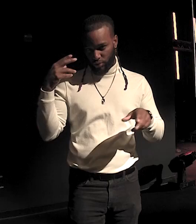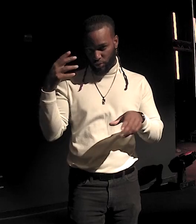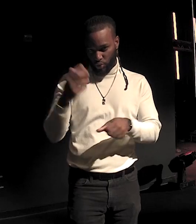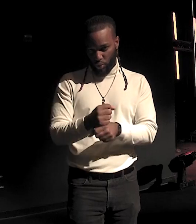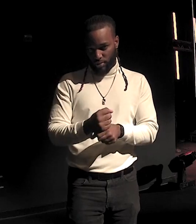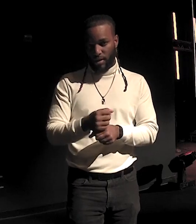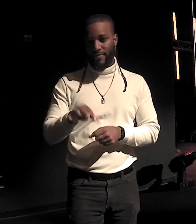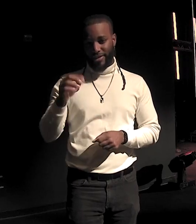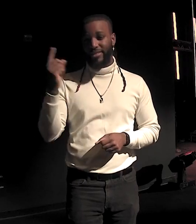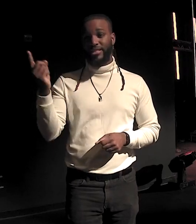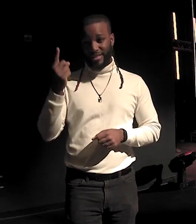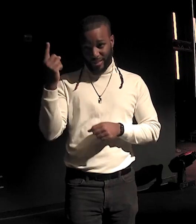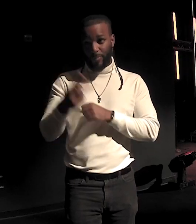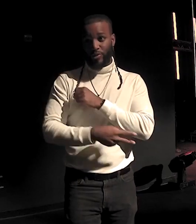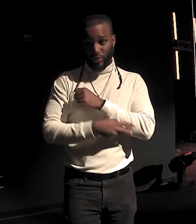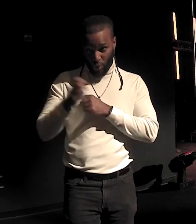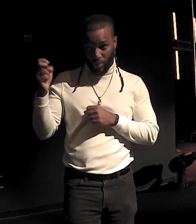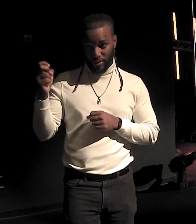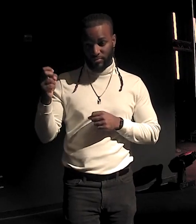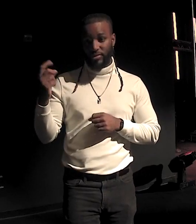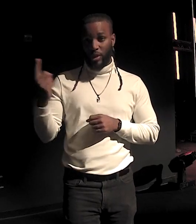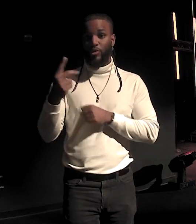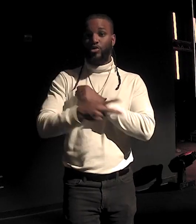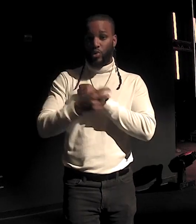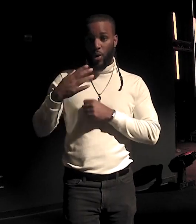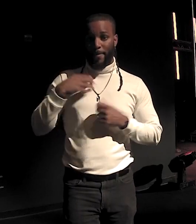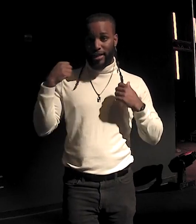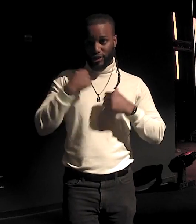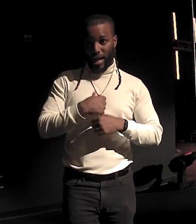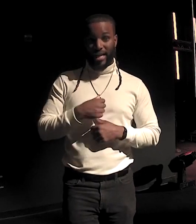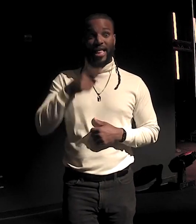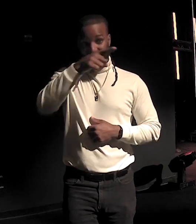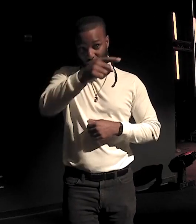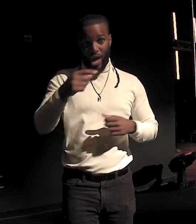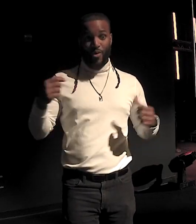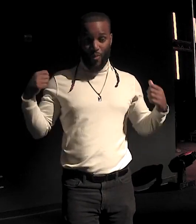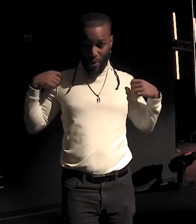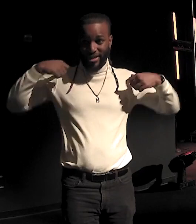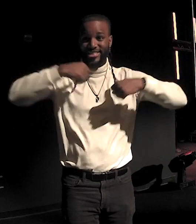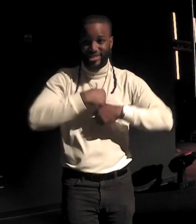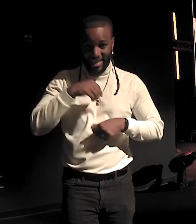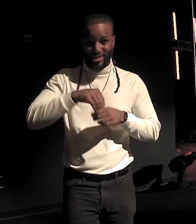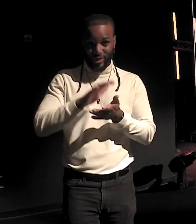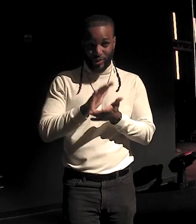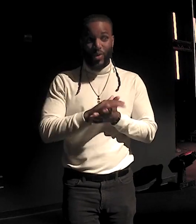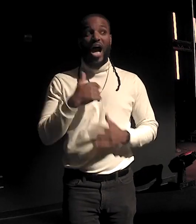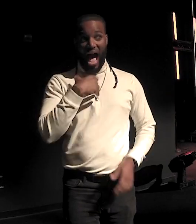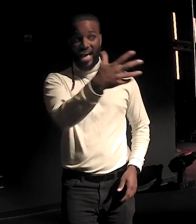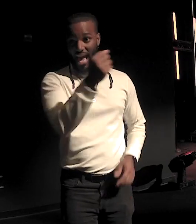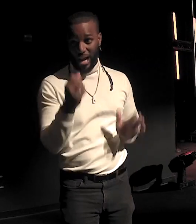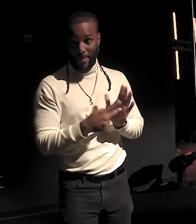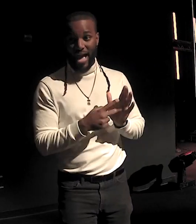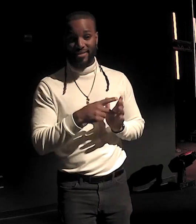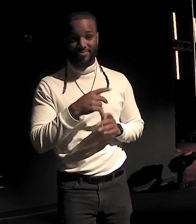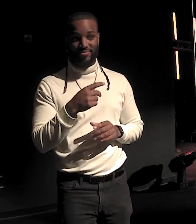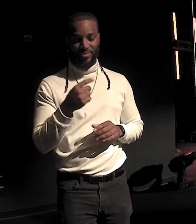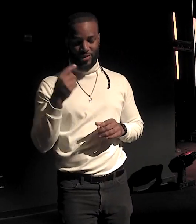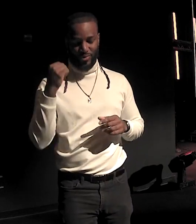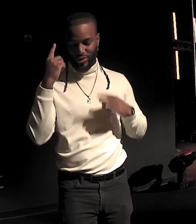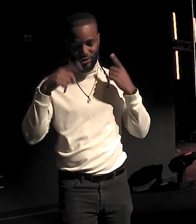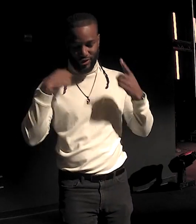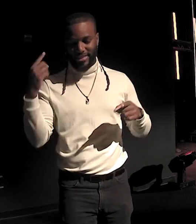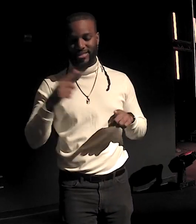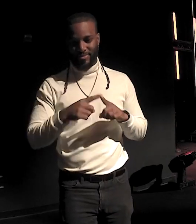was stolen. Somebody had taken it, and they actually wore it back to school, which was a whole other thing. I ended up getting the jacket back, which was